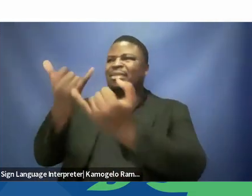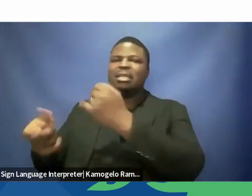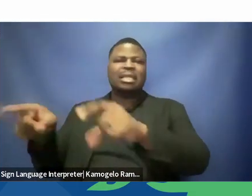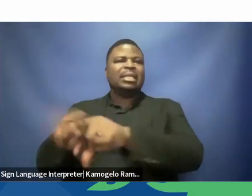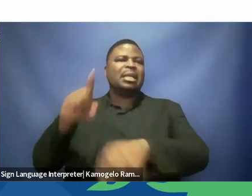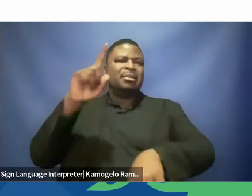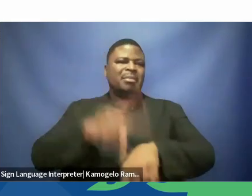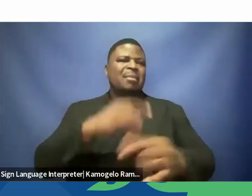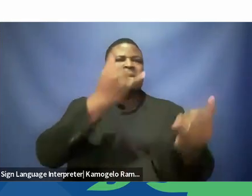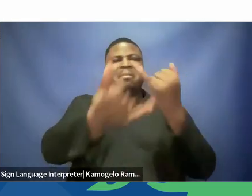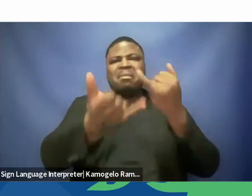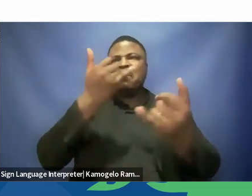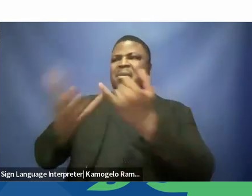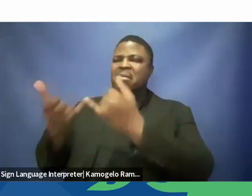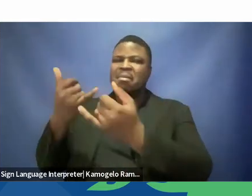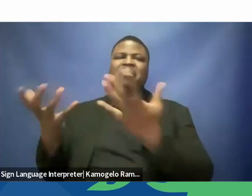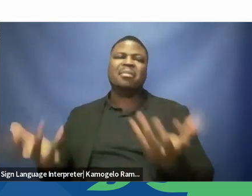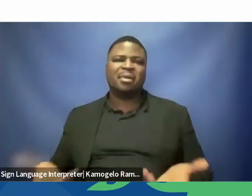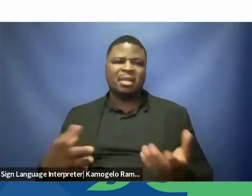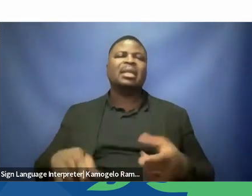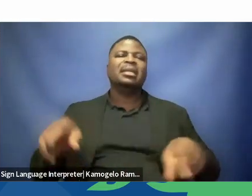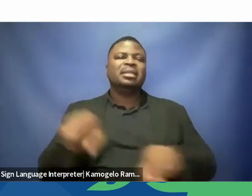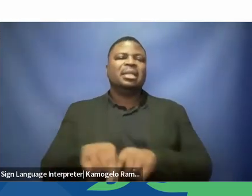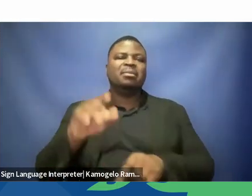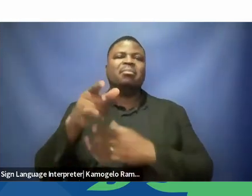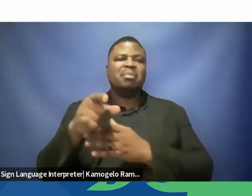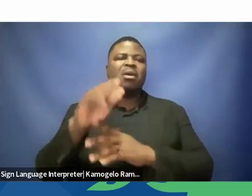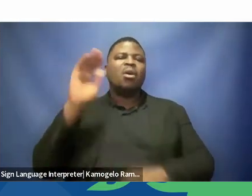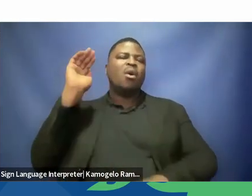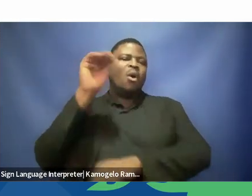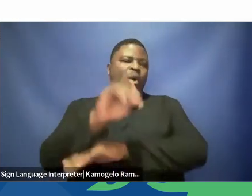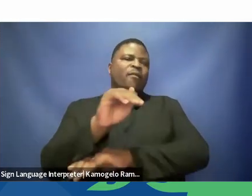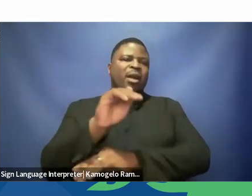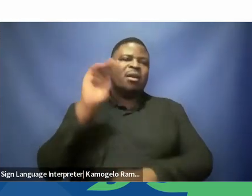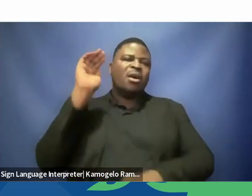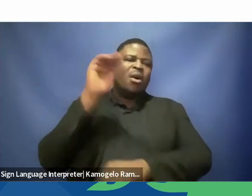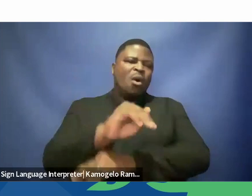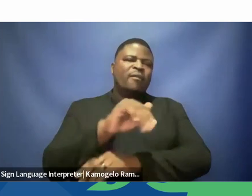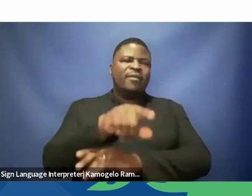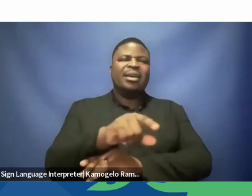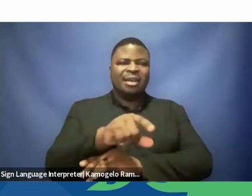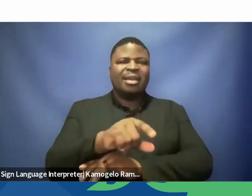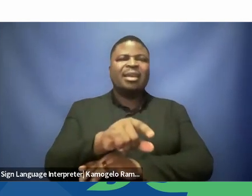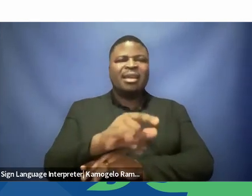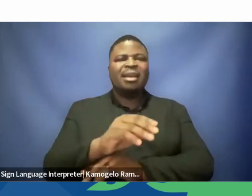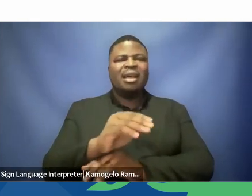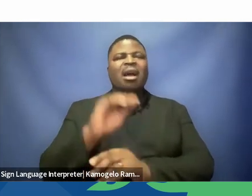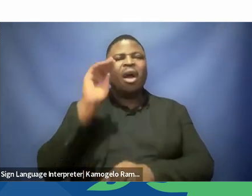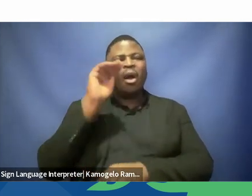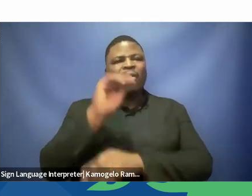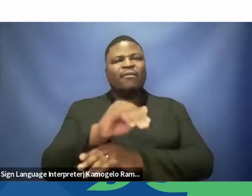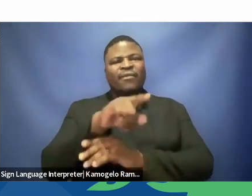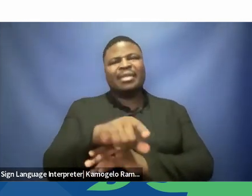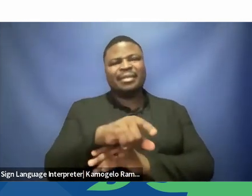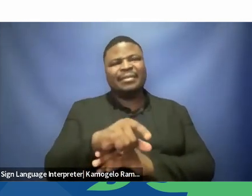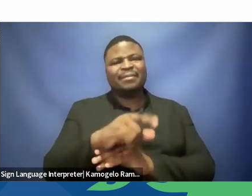The risk of overdose, if you're taking GHB, you could go into a coma. And in the studies, we found that